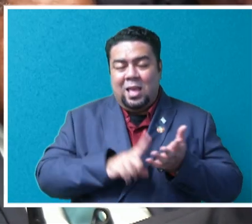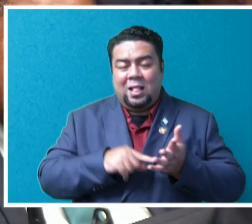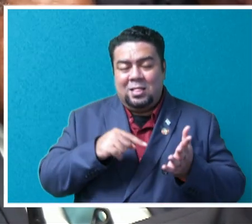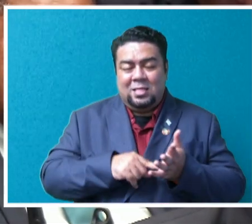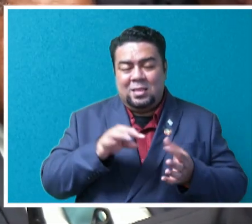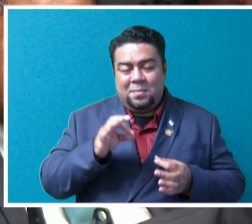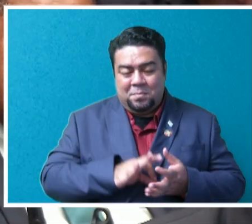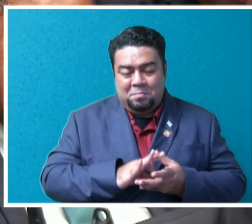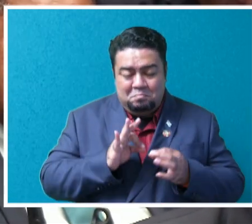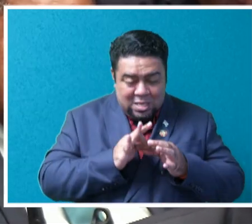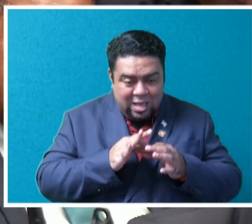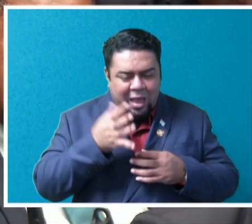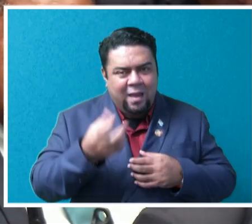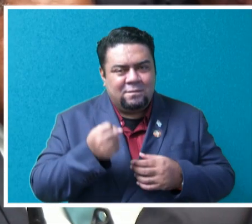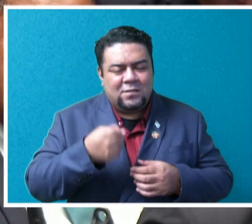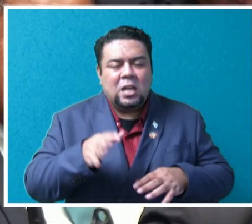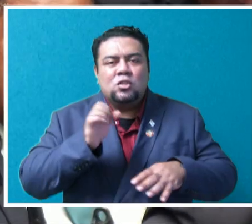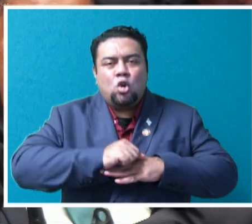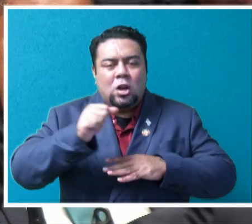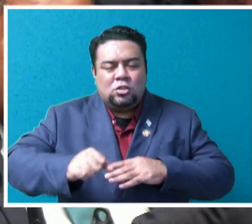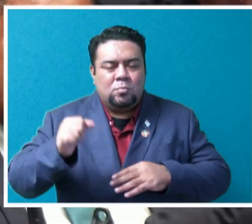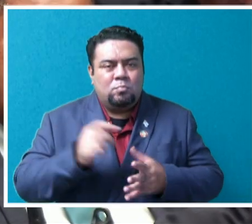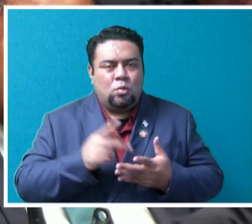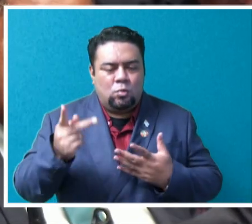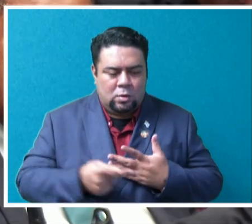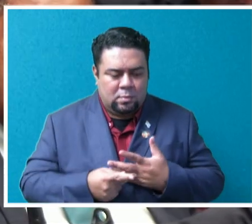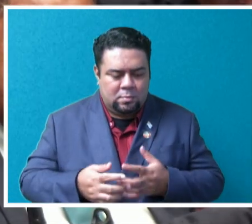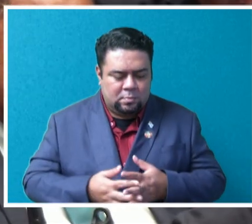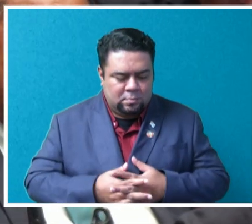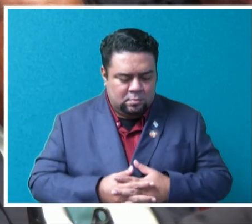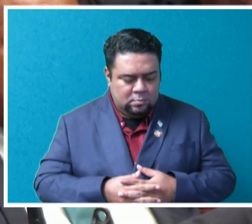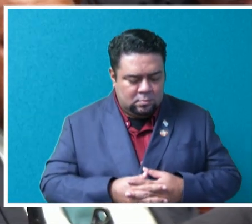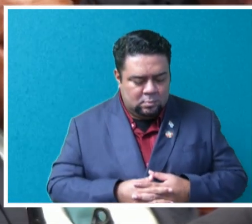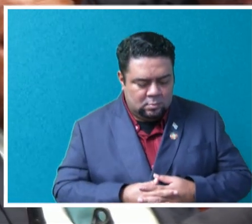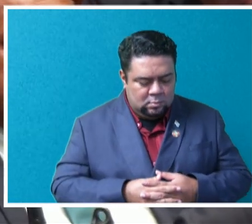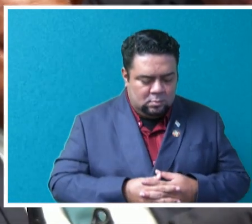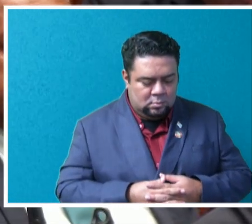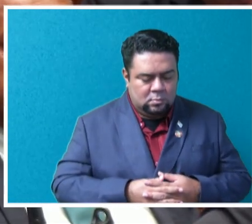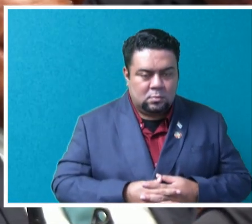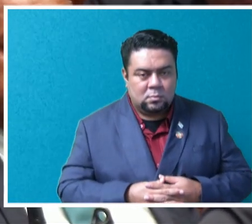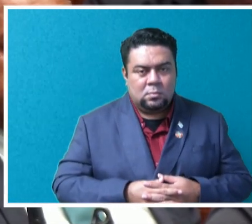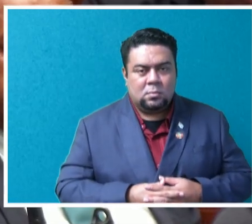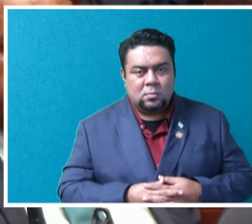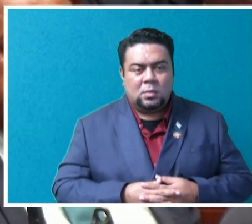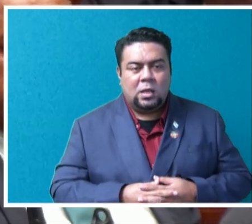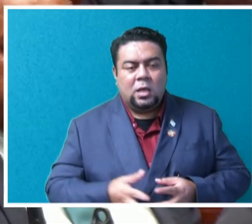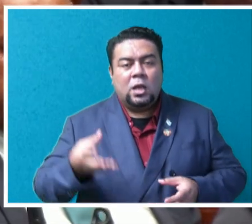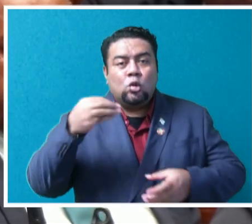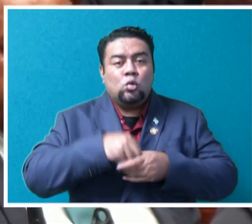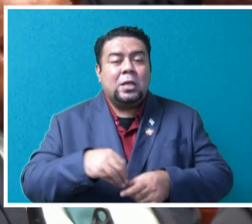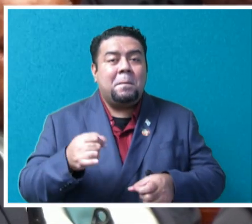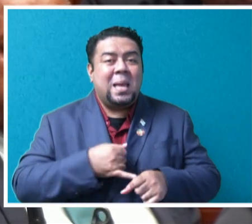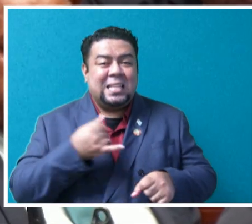program supporting iTaukei students in specialized professional fields, including medicine,